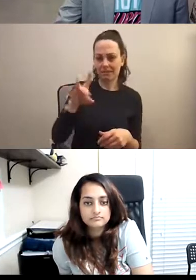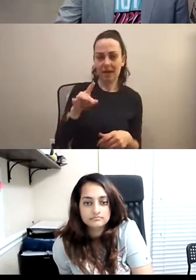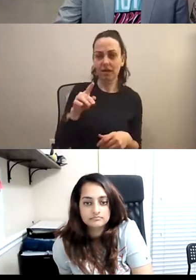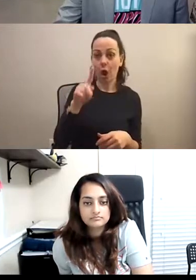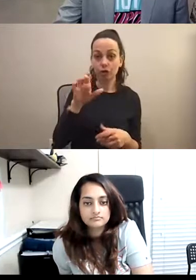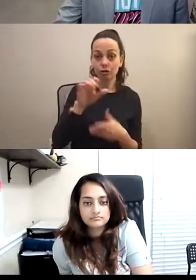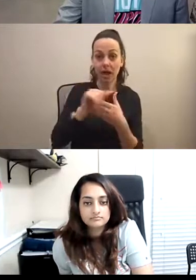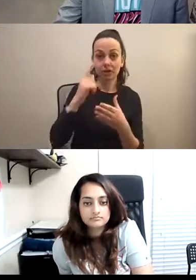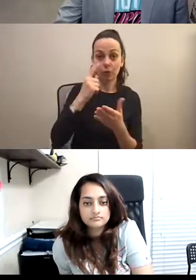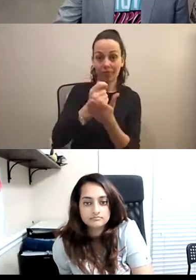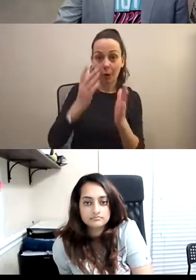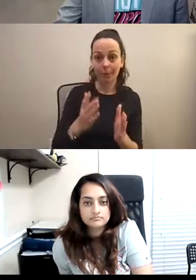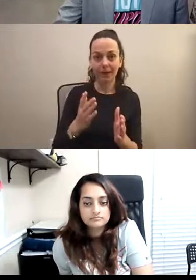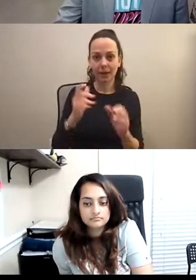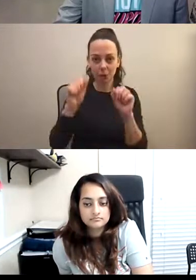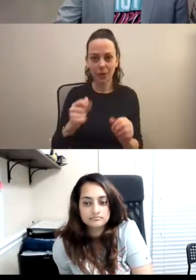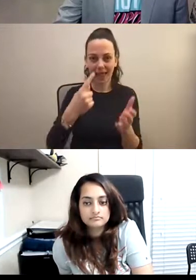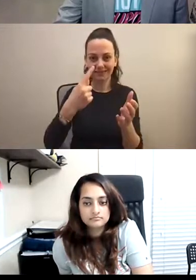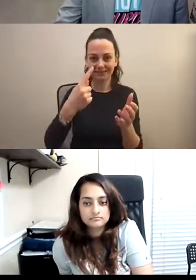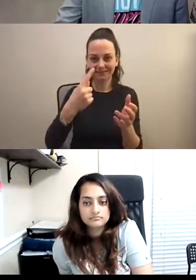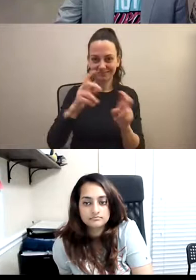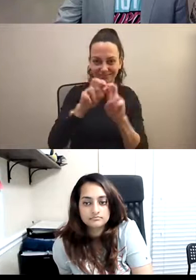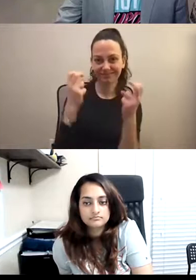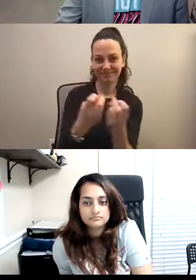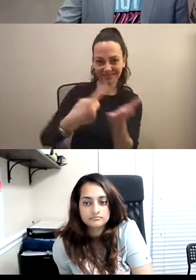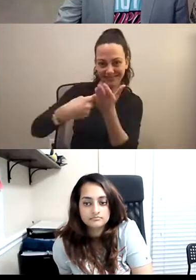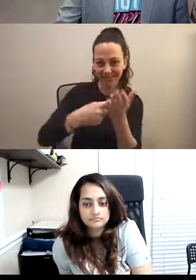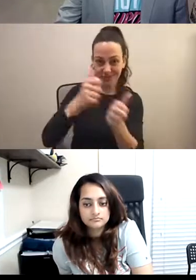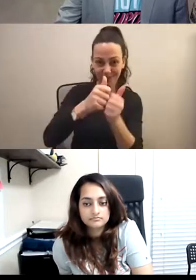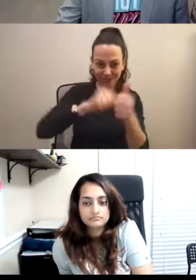we feel insecure and weird as disabled people together.